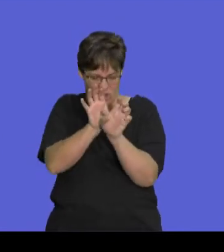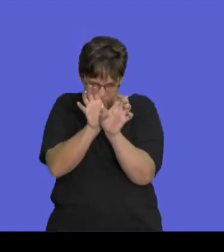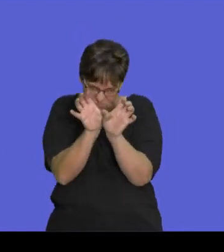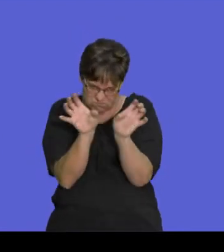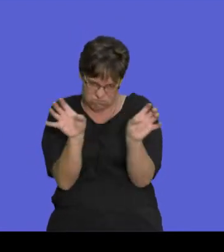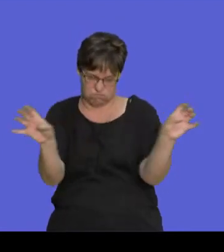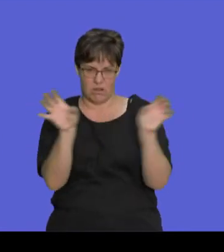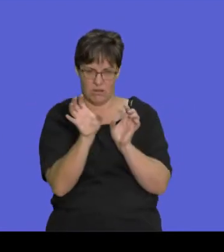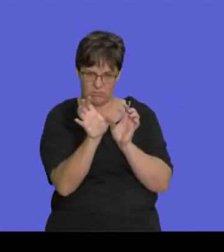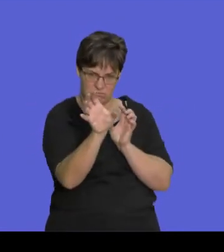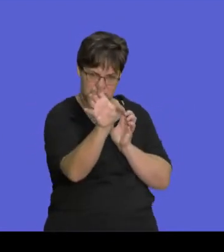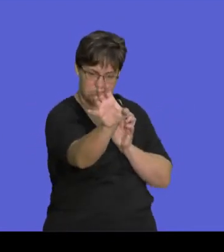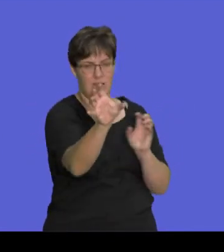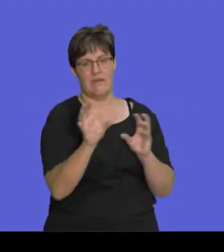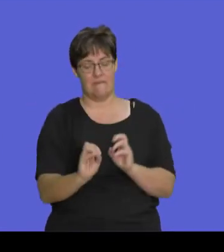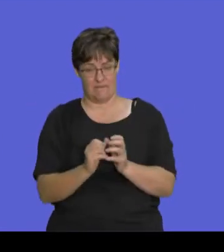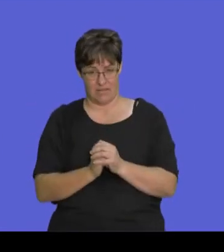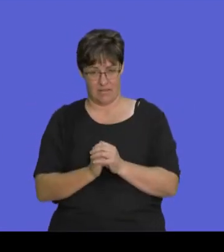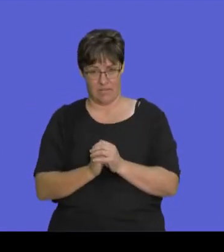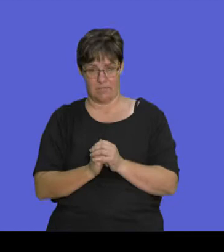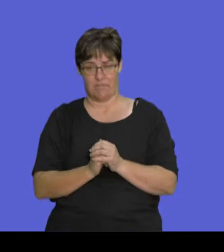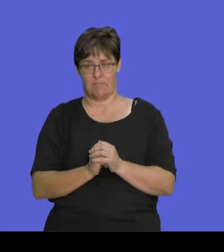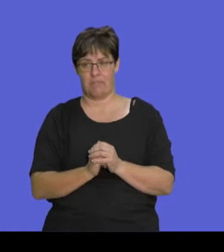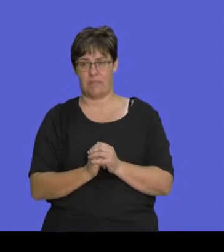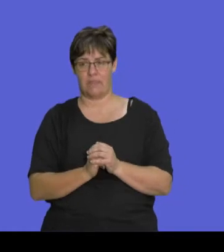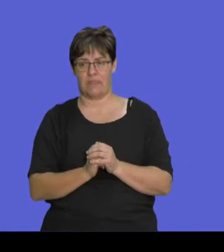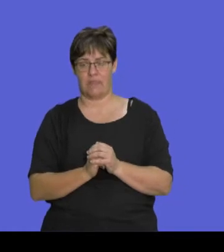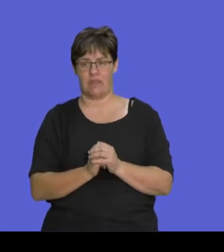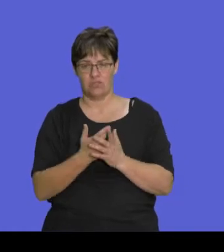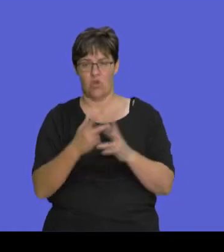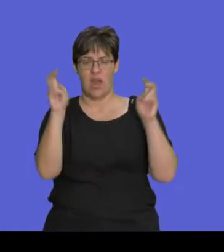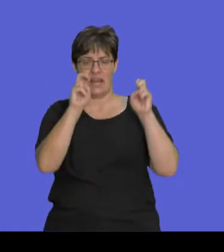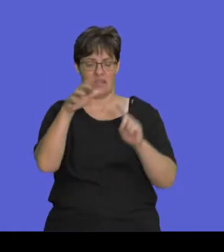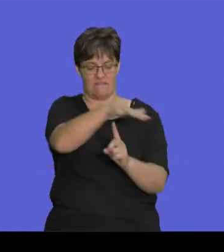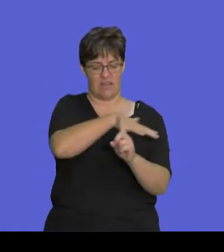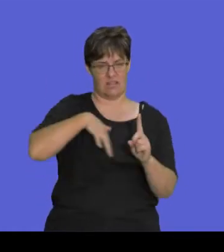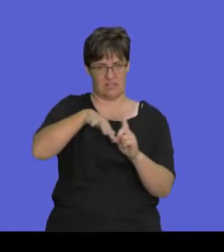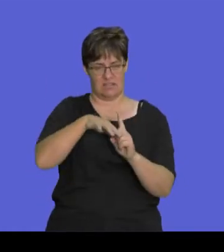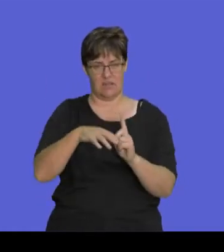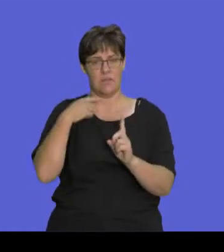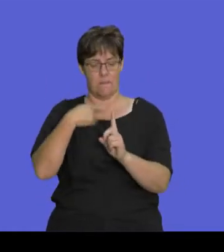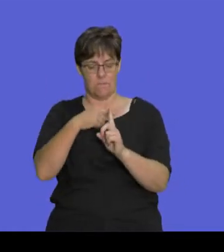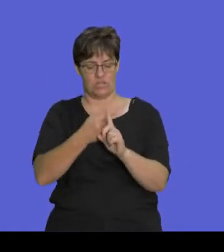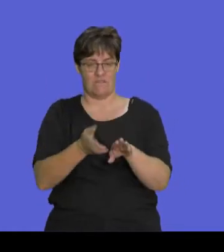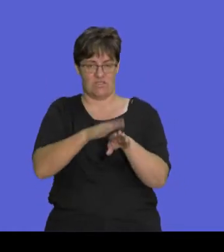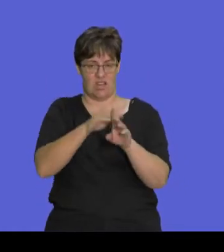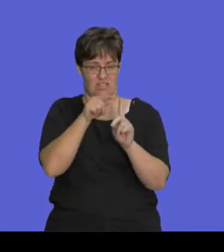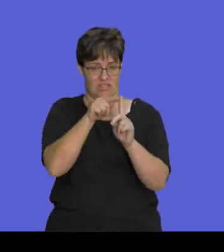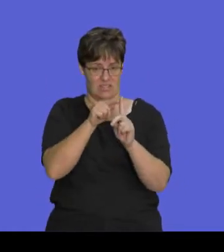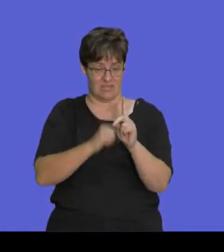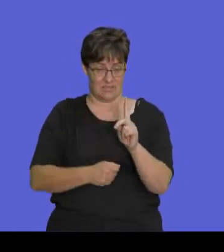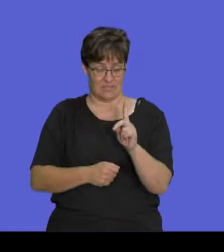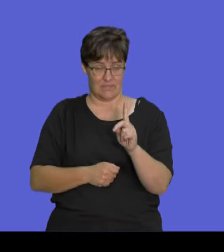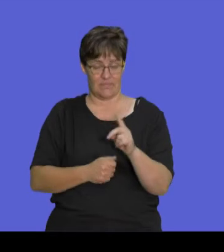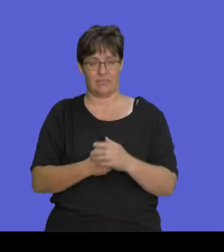of the force that the test charge experiences, right? So this is the electric field around a positive